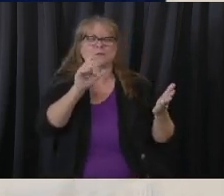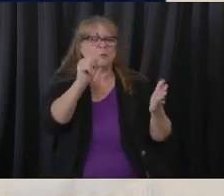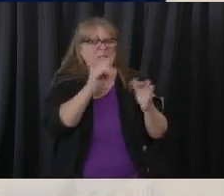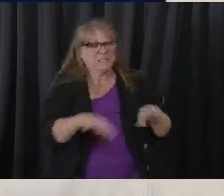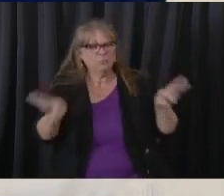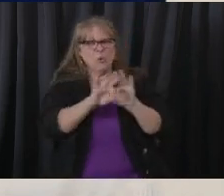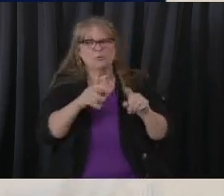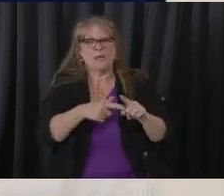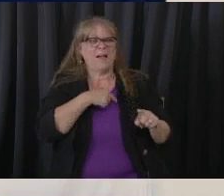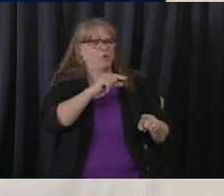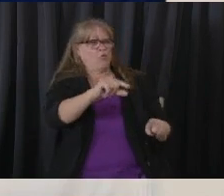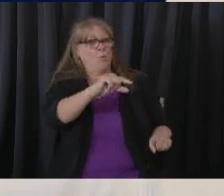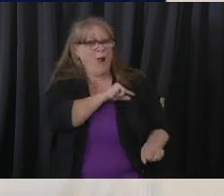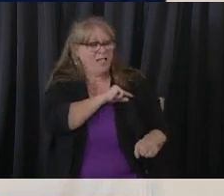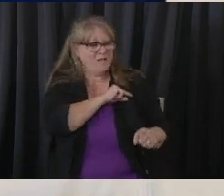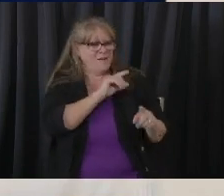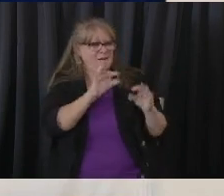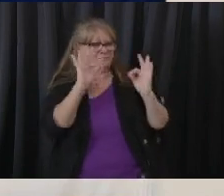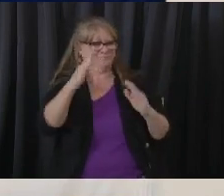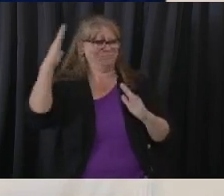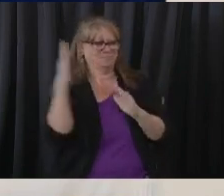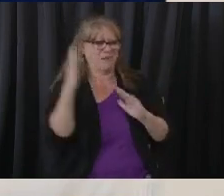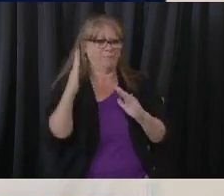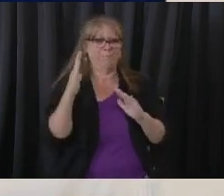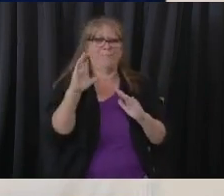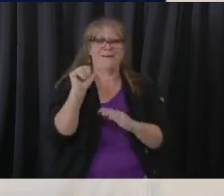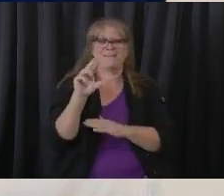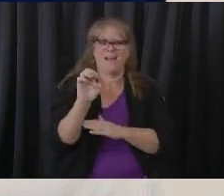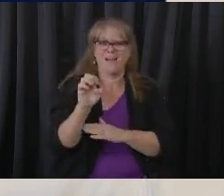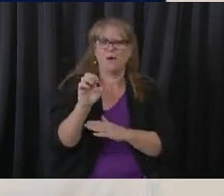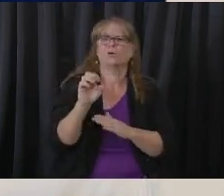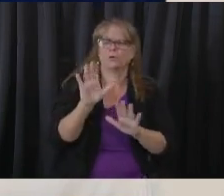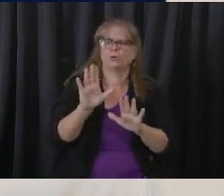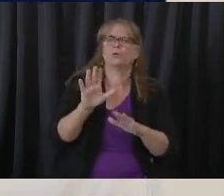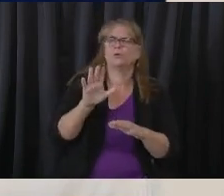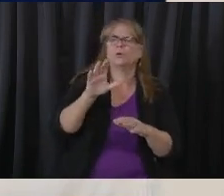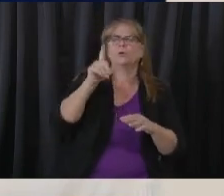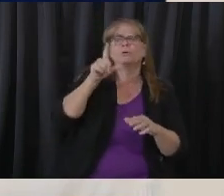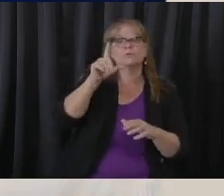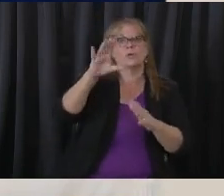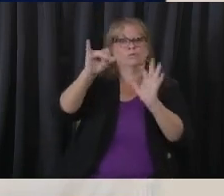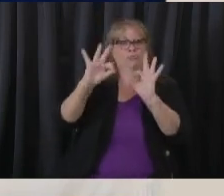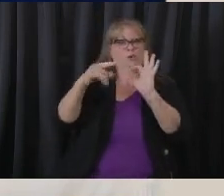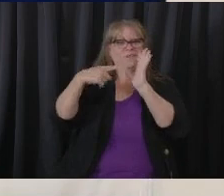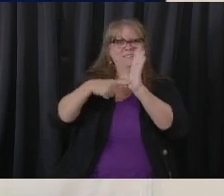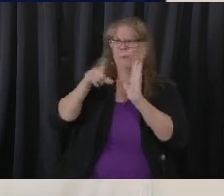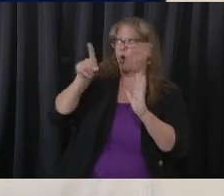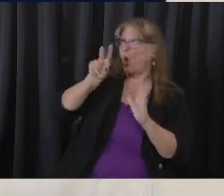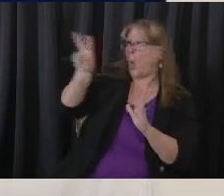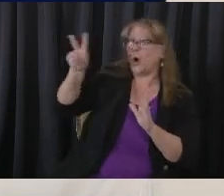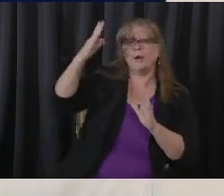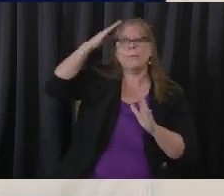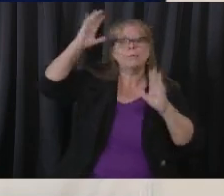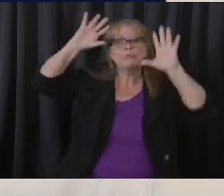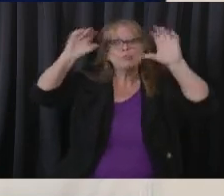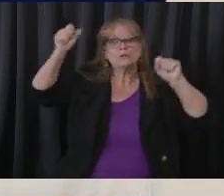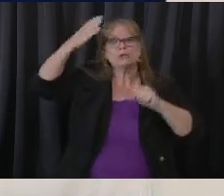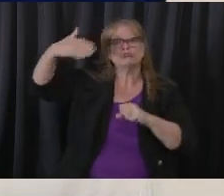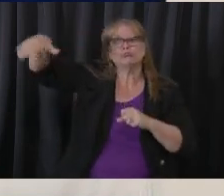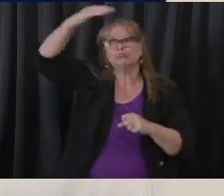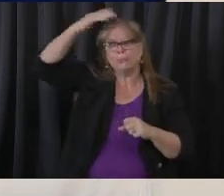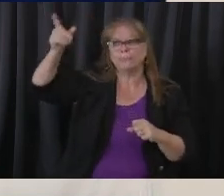most will. But we want to make sure that that quality of care at a hospital is available for all those who need it, because in most